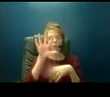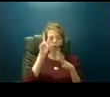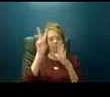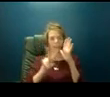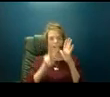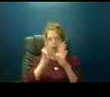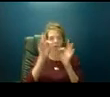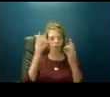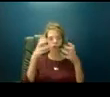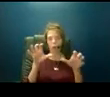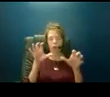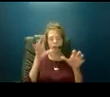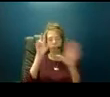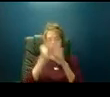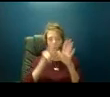to be recorded.